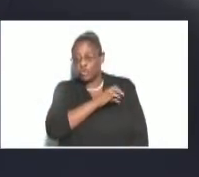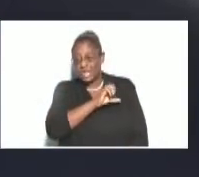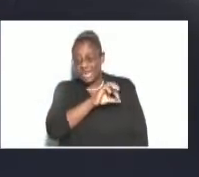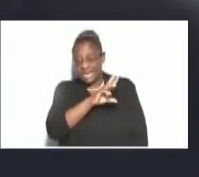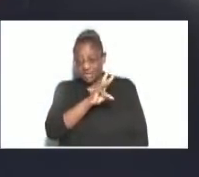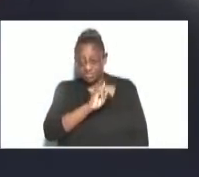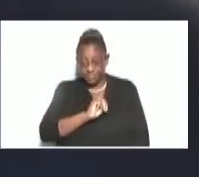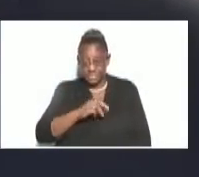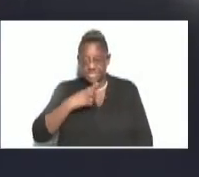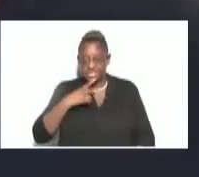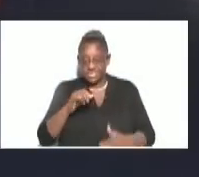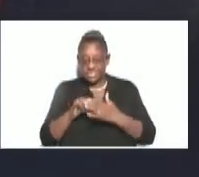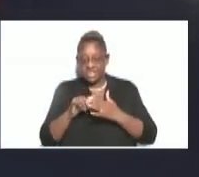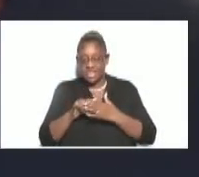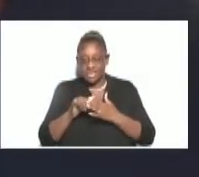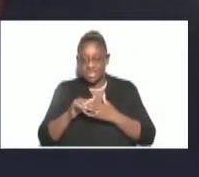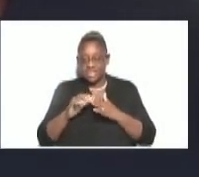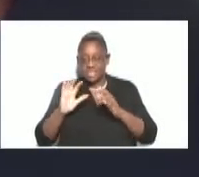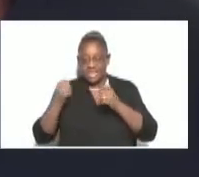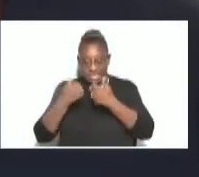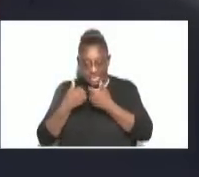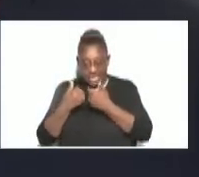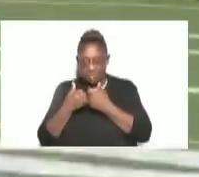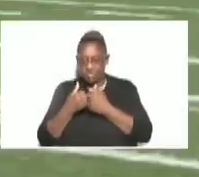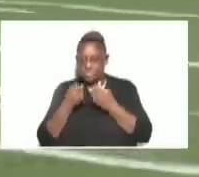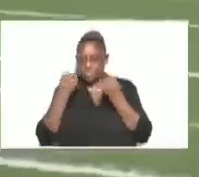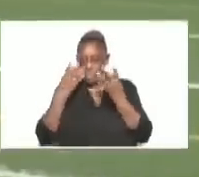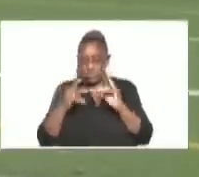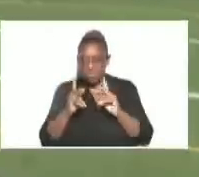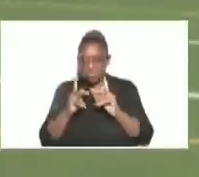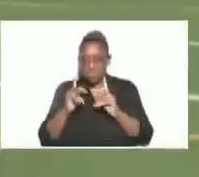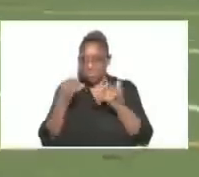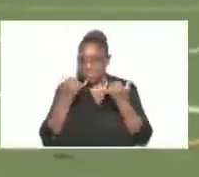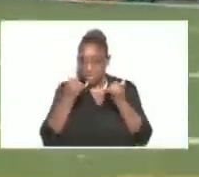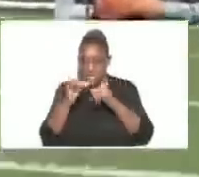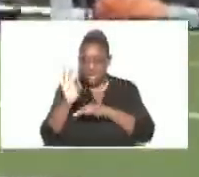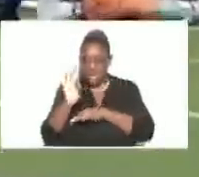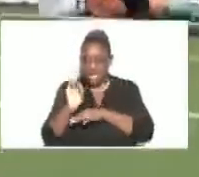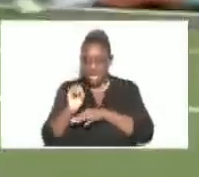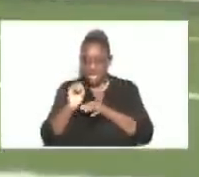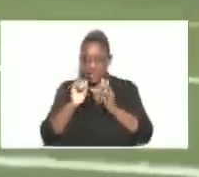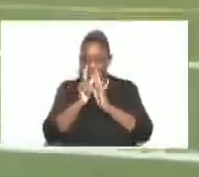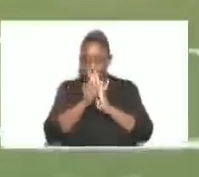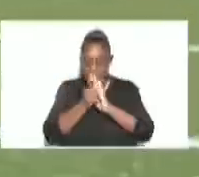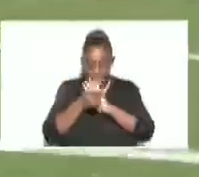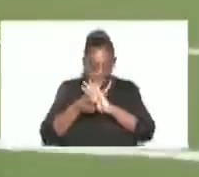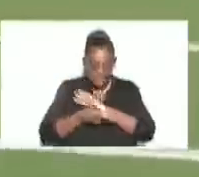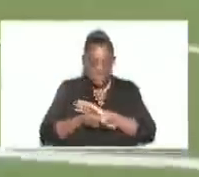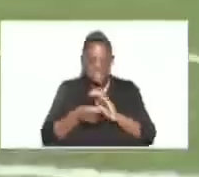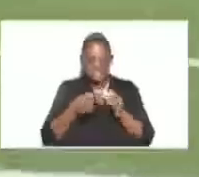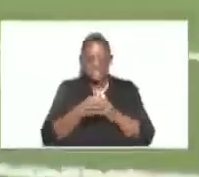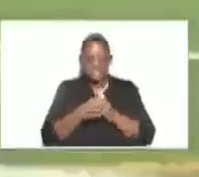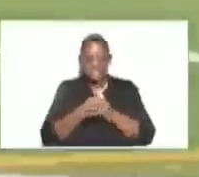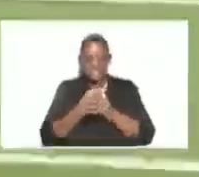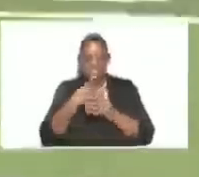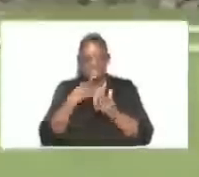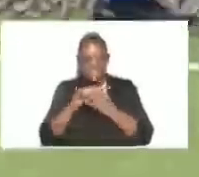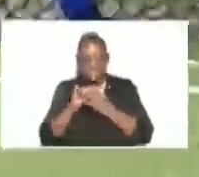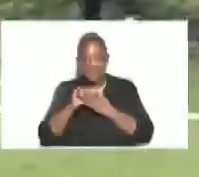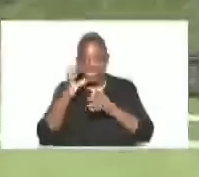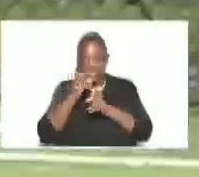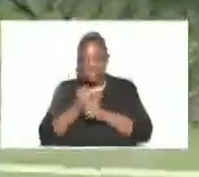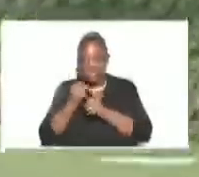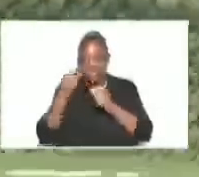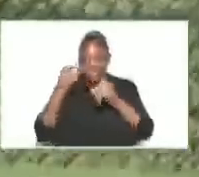to injuries, and we had a game before that, so many players played 90 minutes. So it was kind of tough going into that game, and when I scored that third goal, it